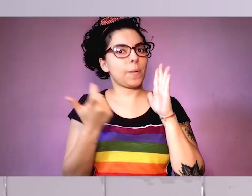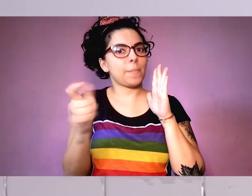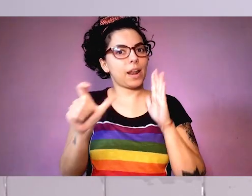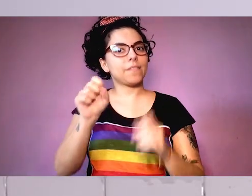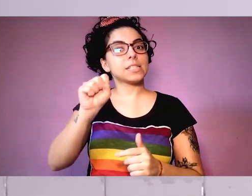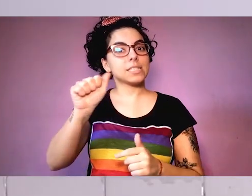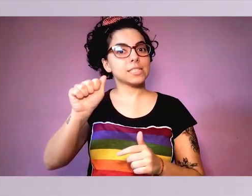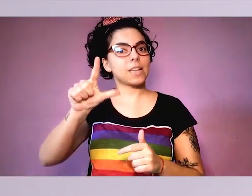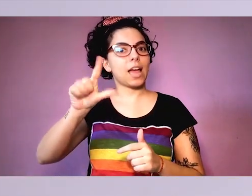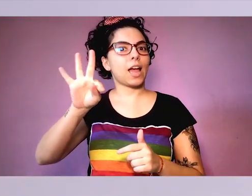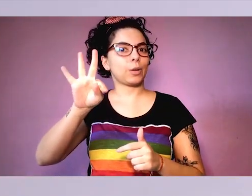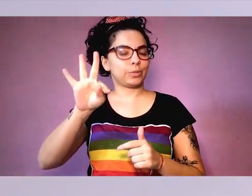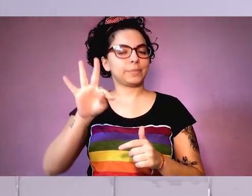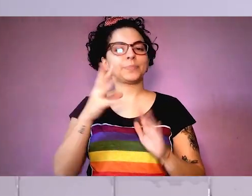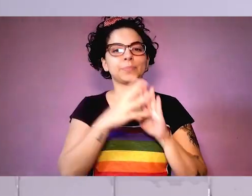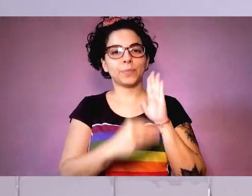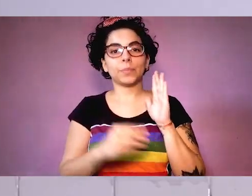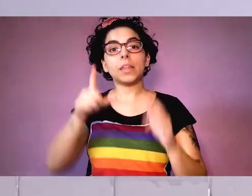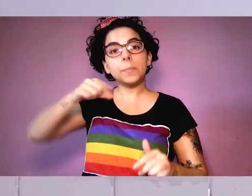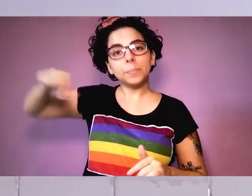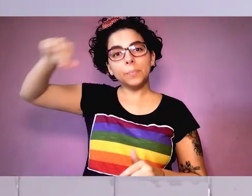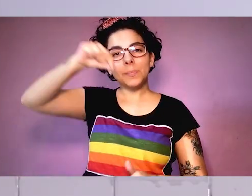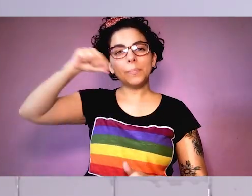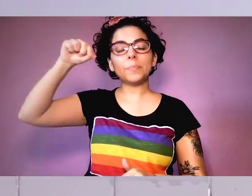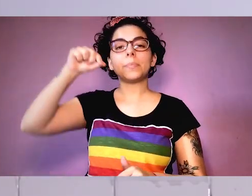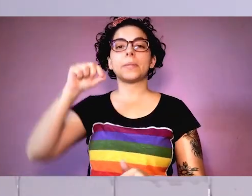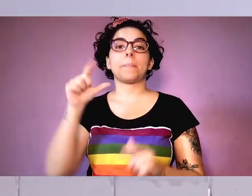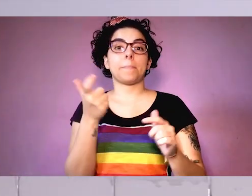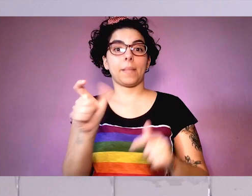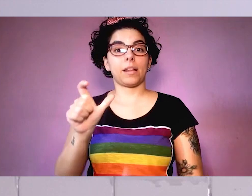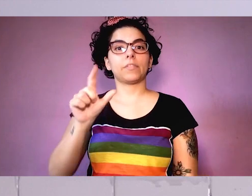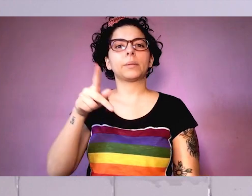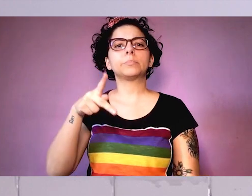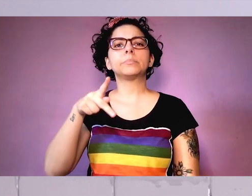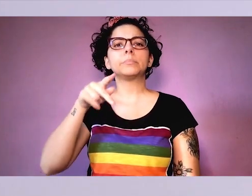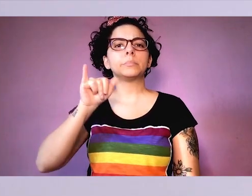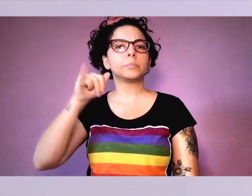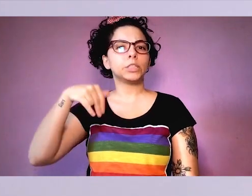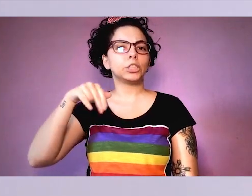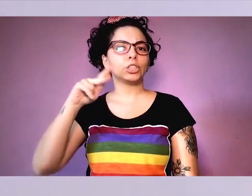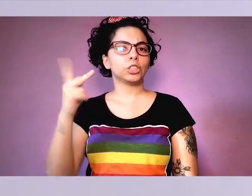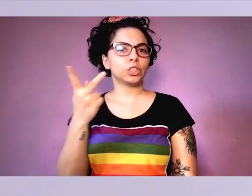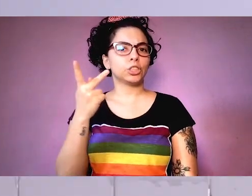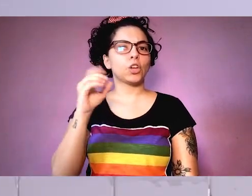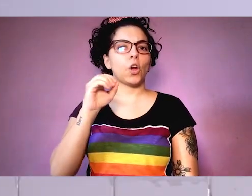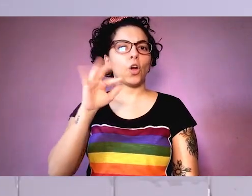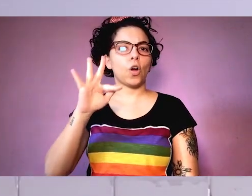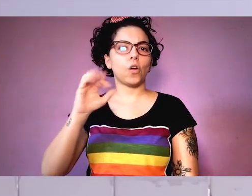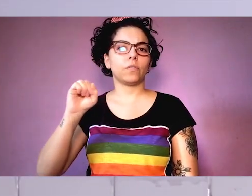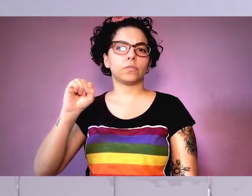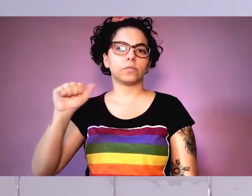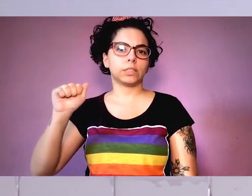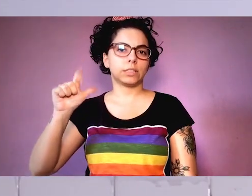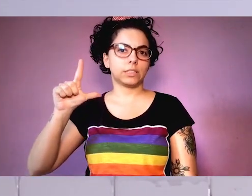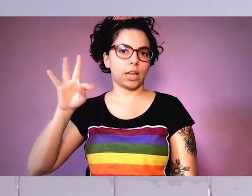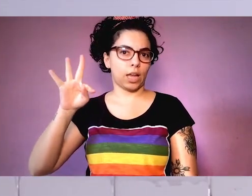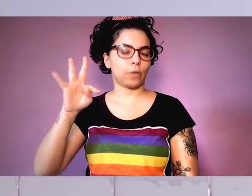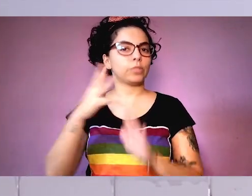Salt. This is a pinch of salt. Repeat. Pinch of